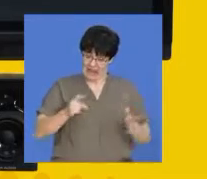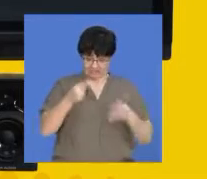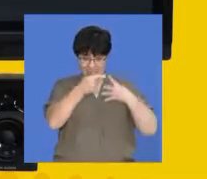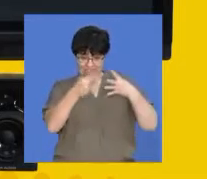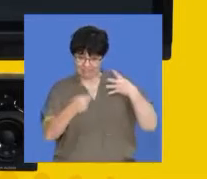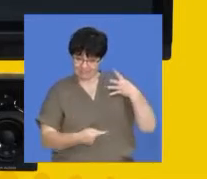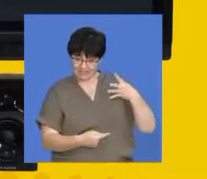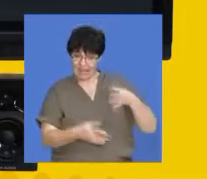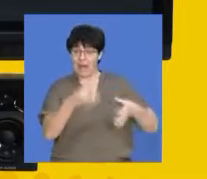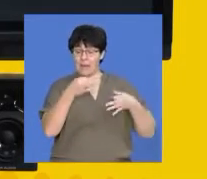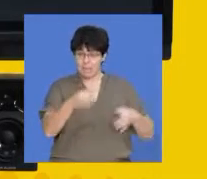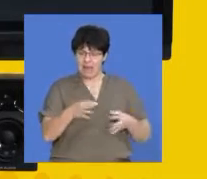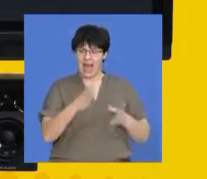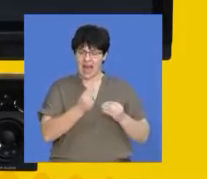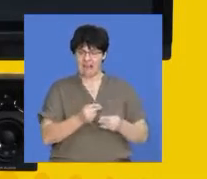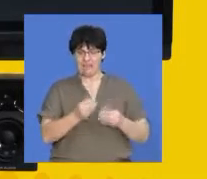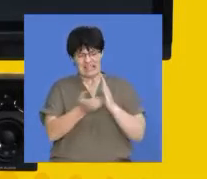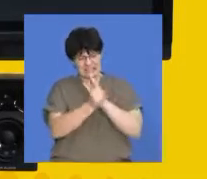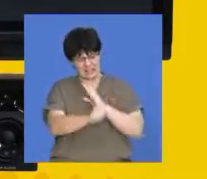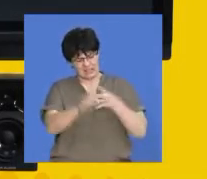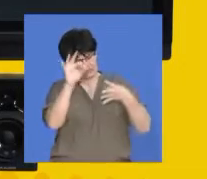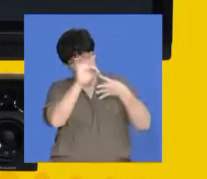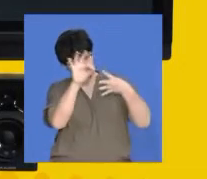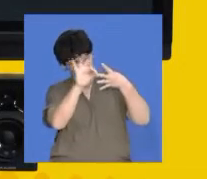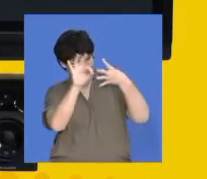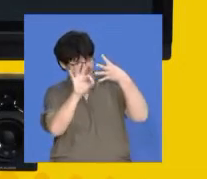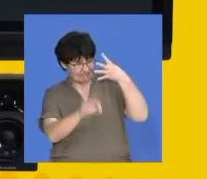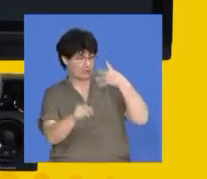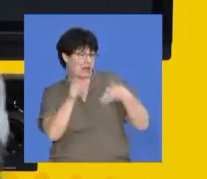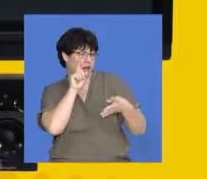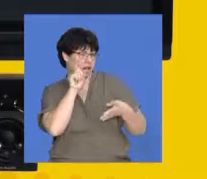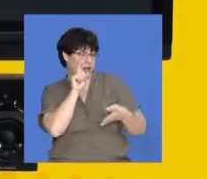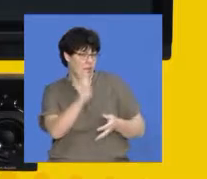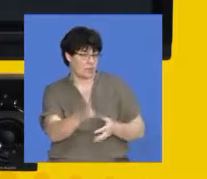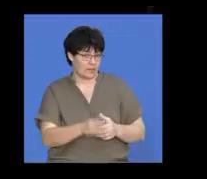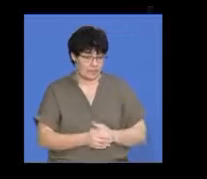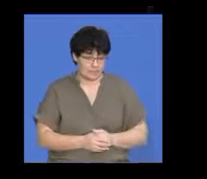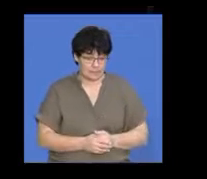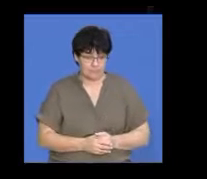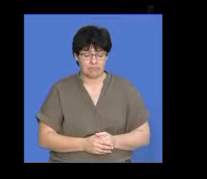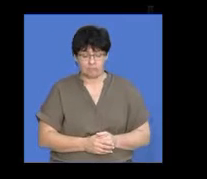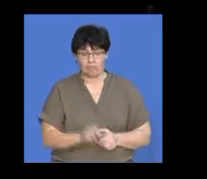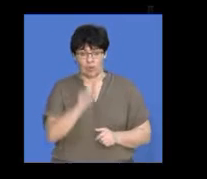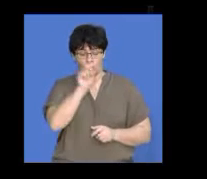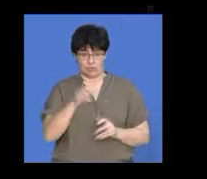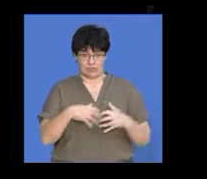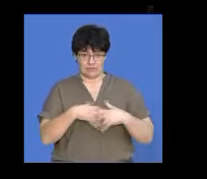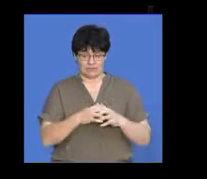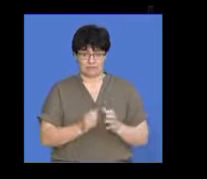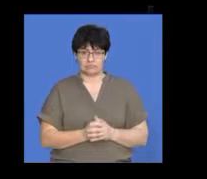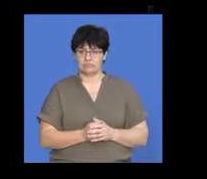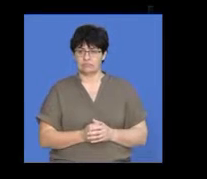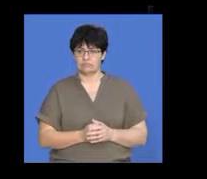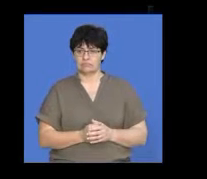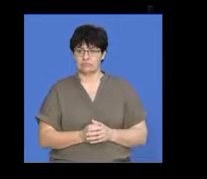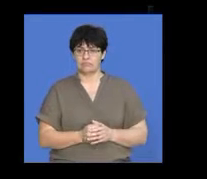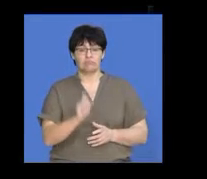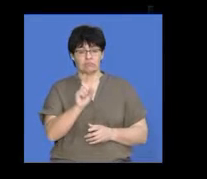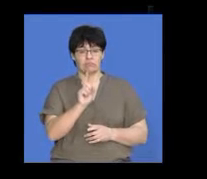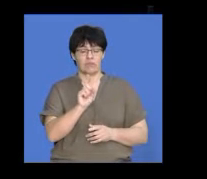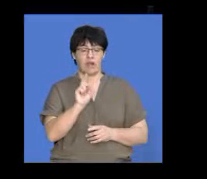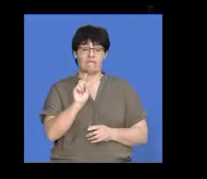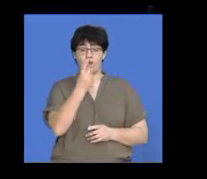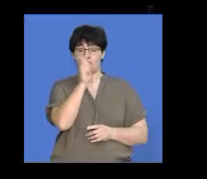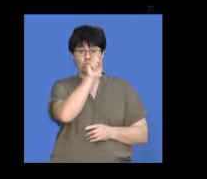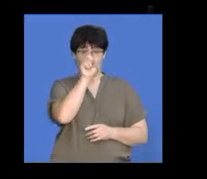in paper 1, there are specific skills that they are testing. Okay, let's go to our questions. So if you look at the first